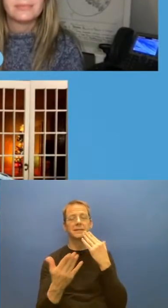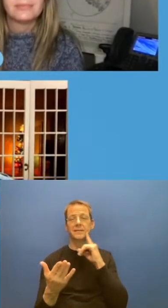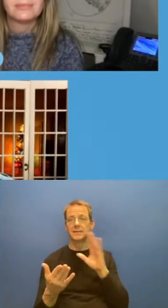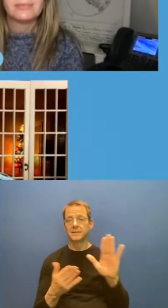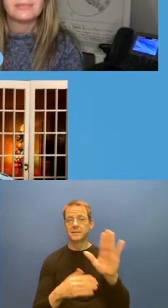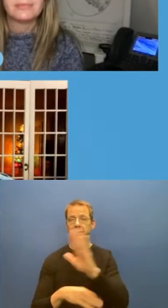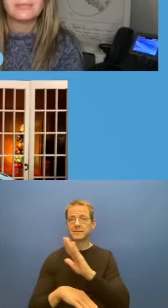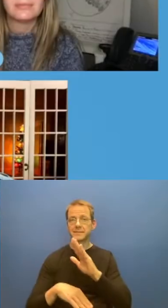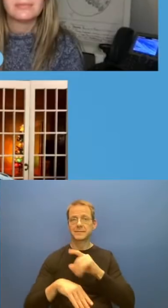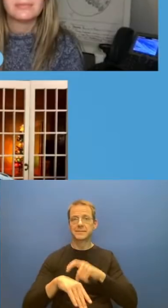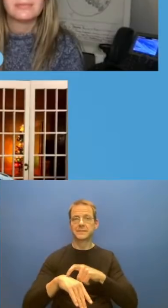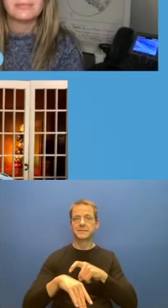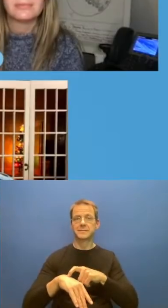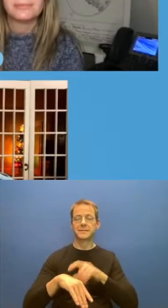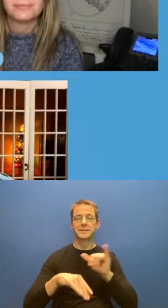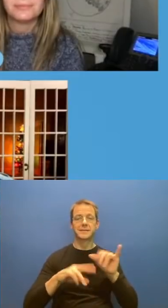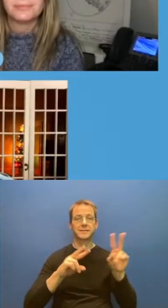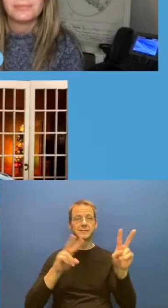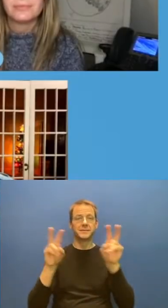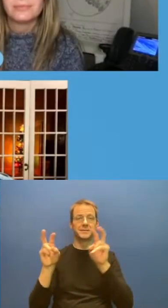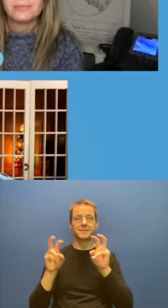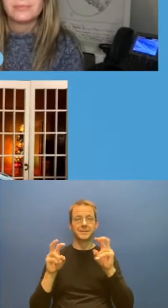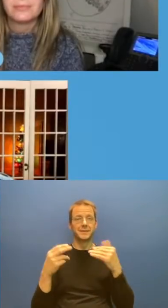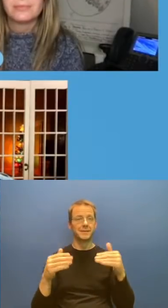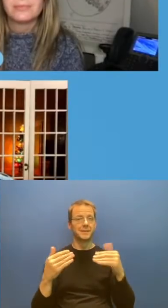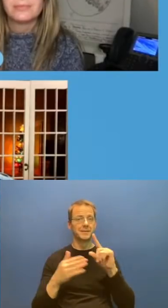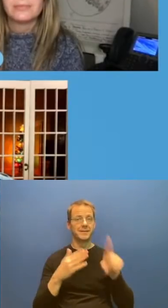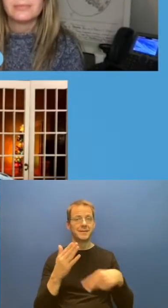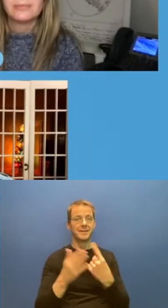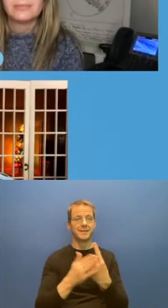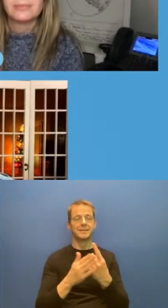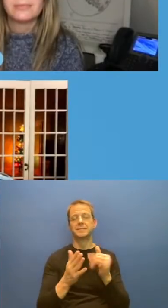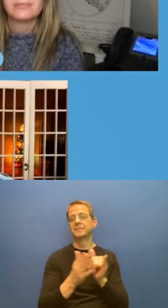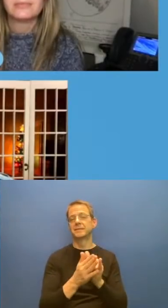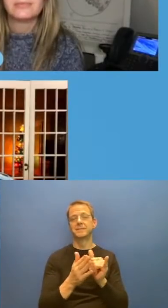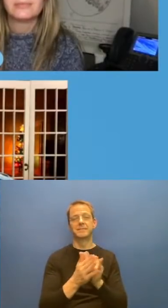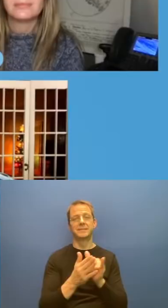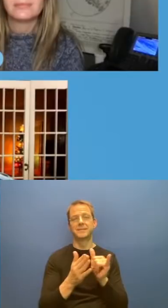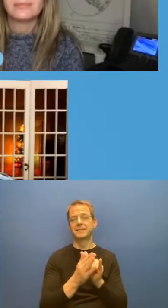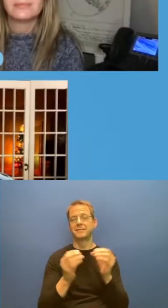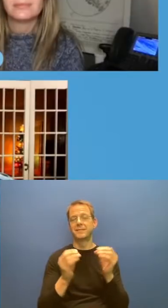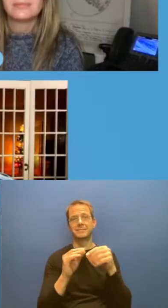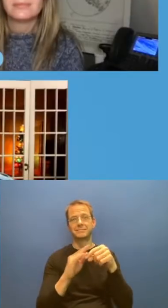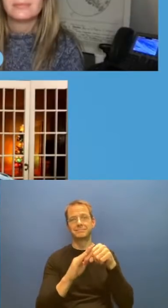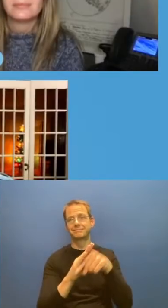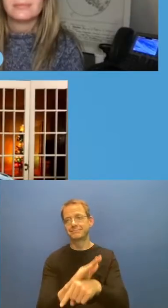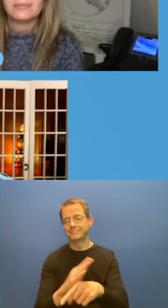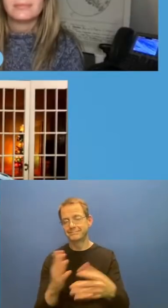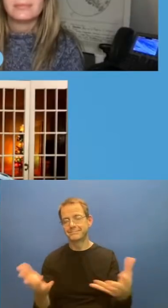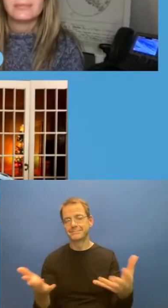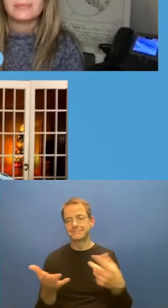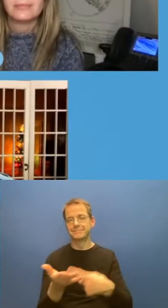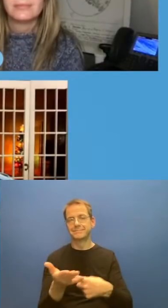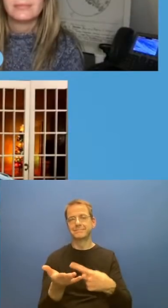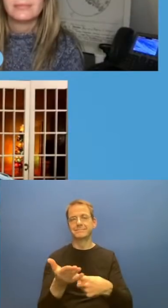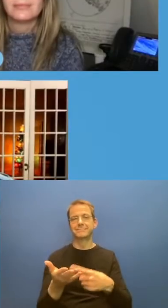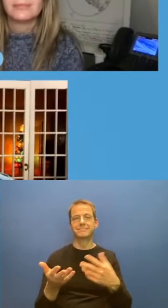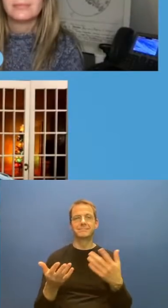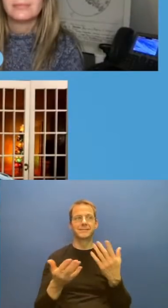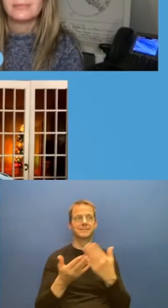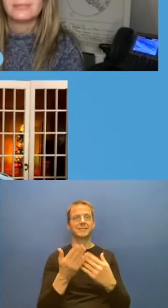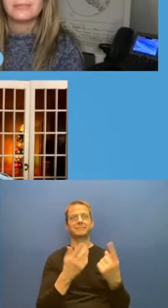of the questions that we were receiving via the social medias. Your insight